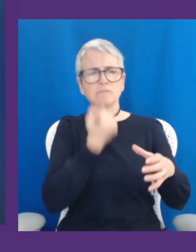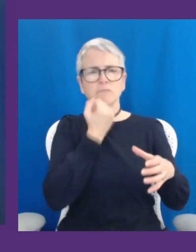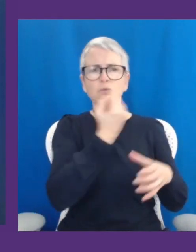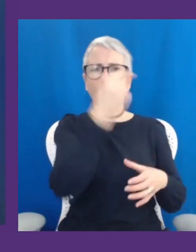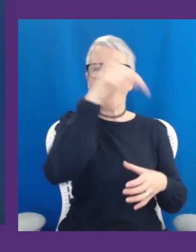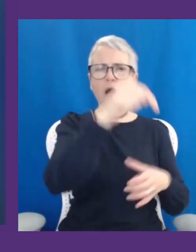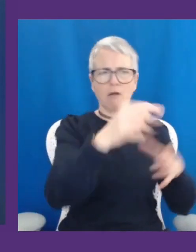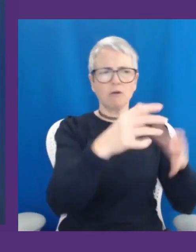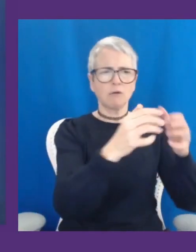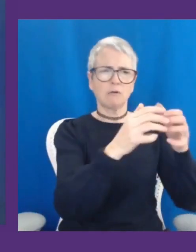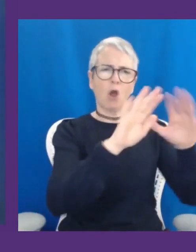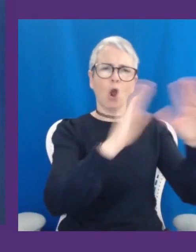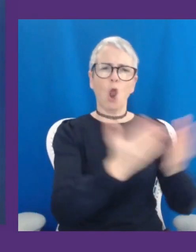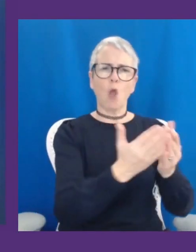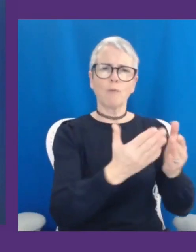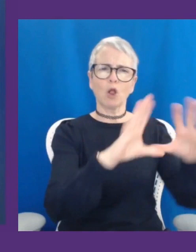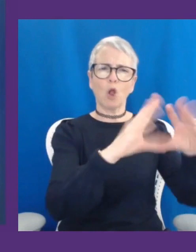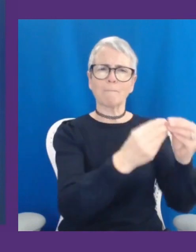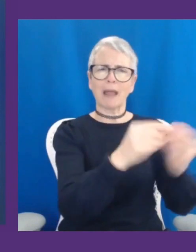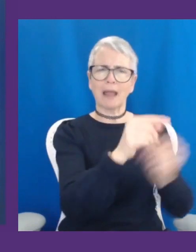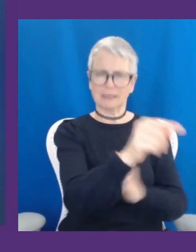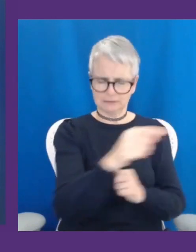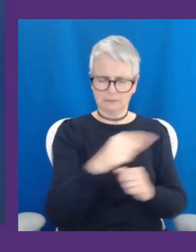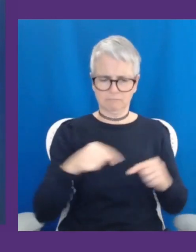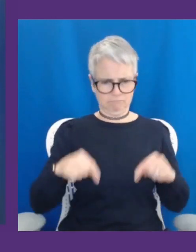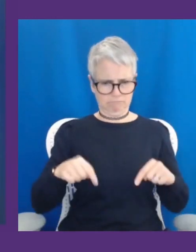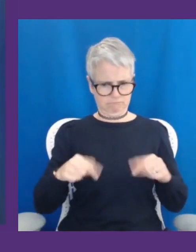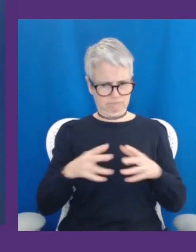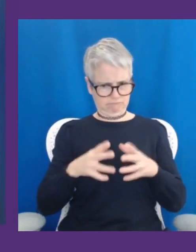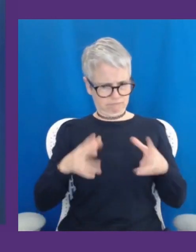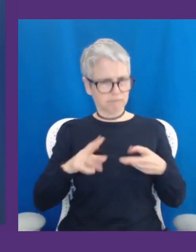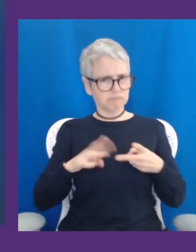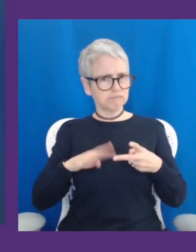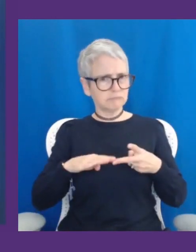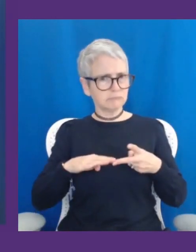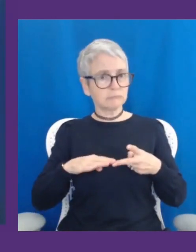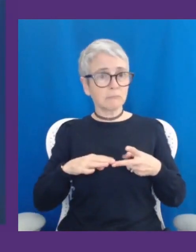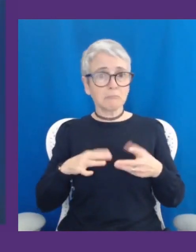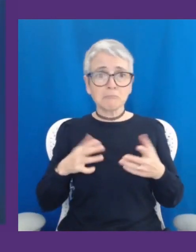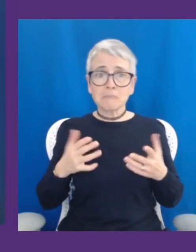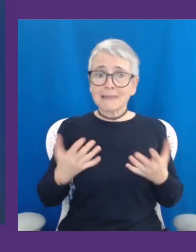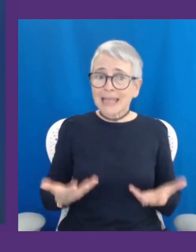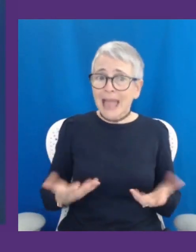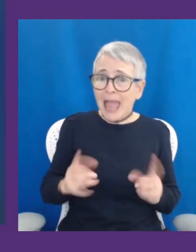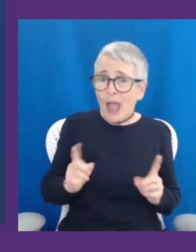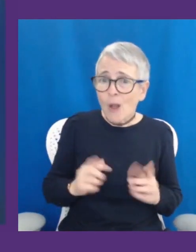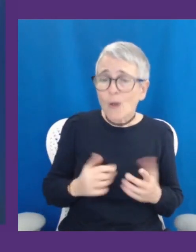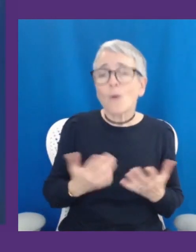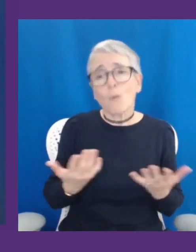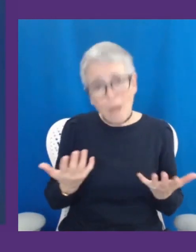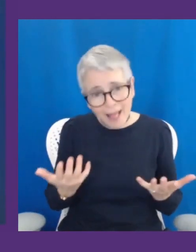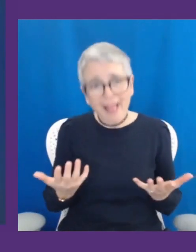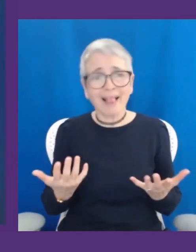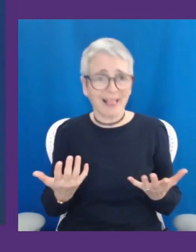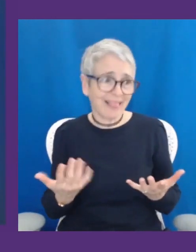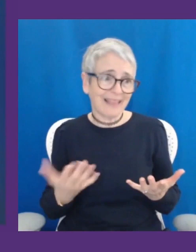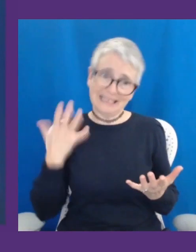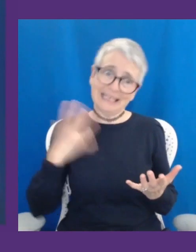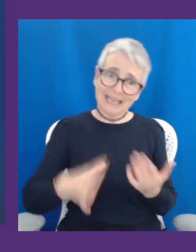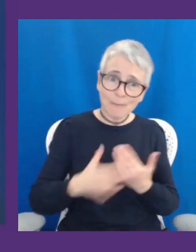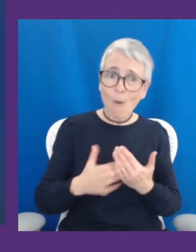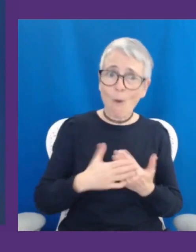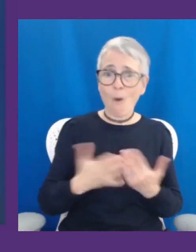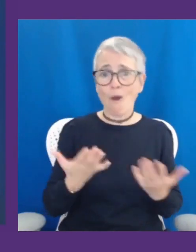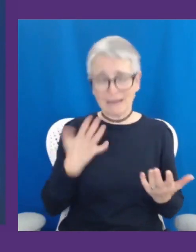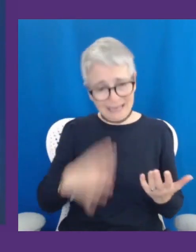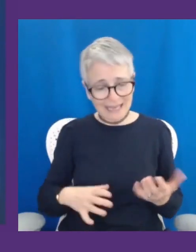the CEOs in it, that makes it fabulous. But where are we? Well, now we have to go deep, right? So what do you do with this collective? Building